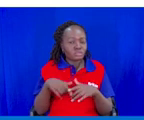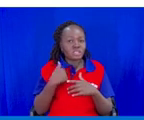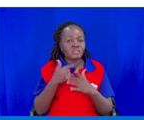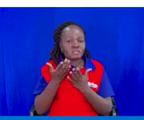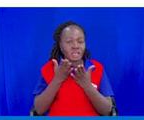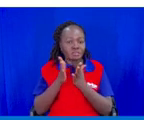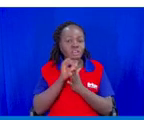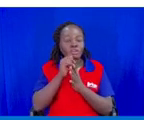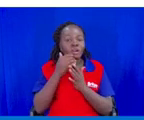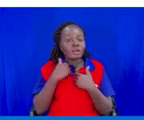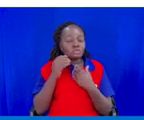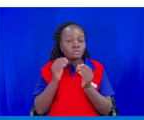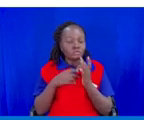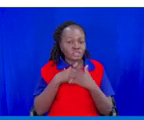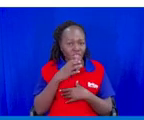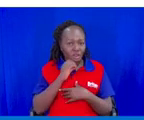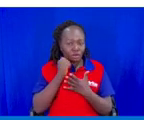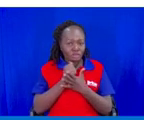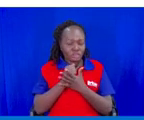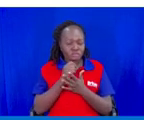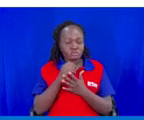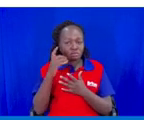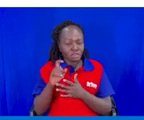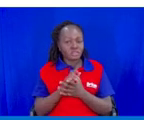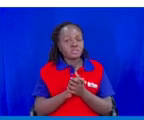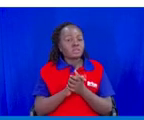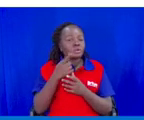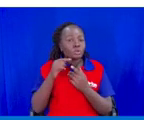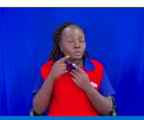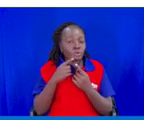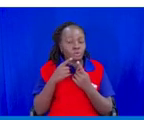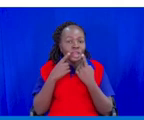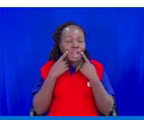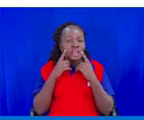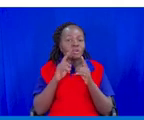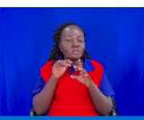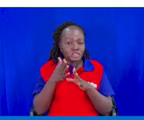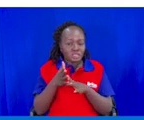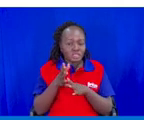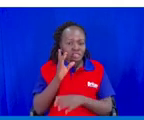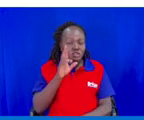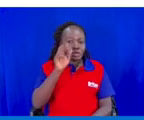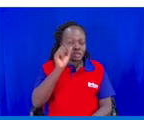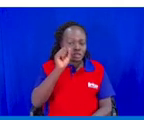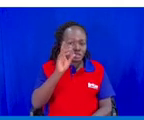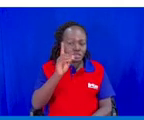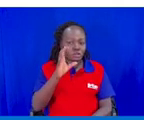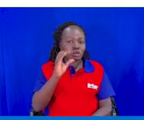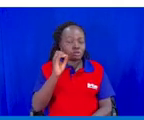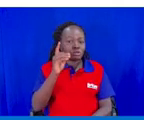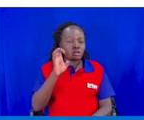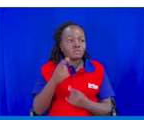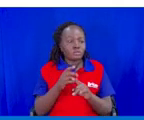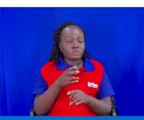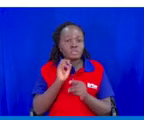offices physically. We enhanced that USSD code from 2018 into what we are calling the MyBritam app and